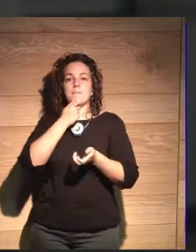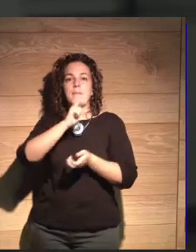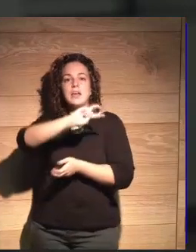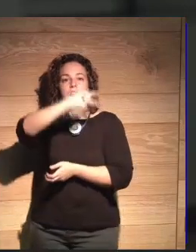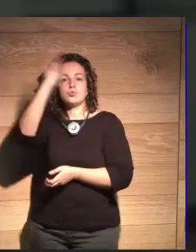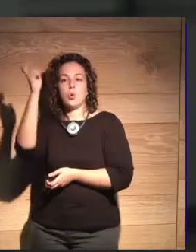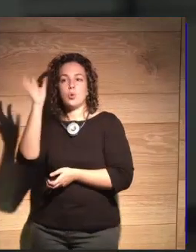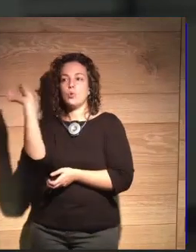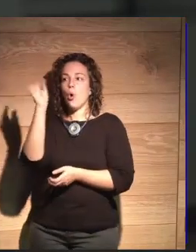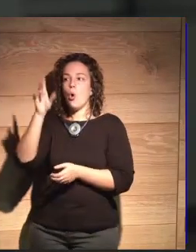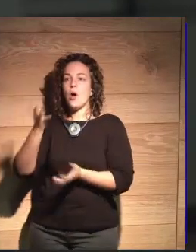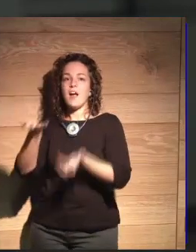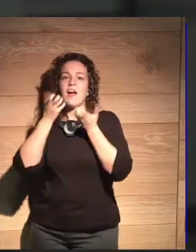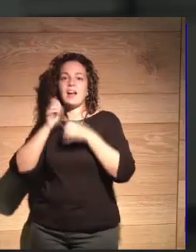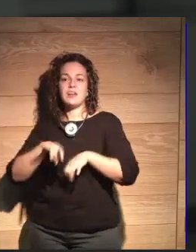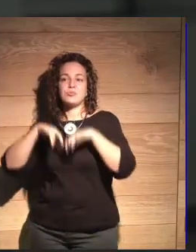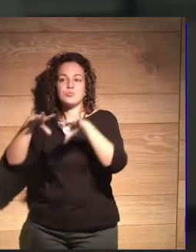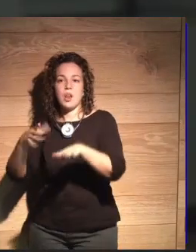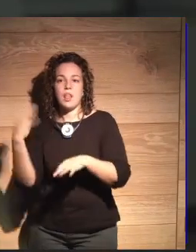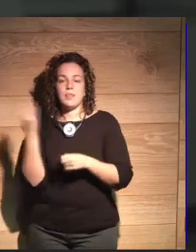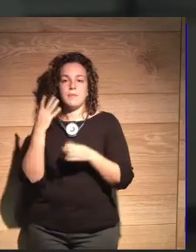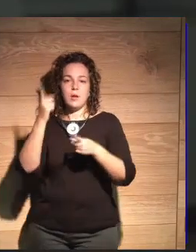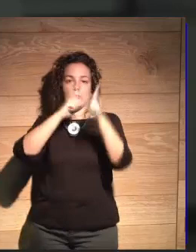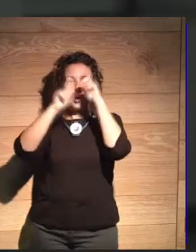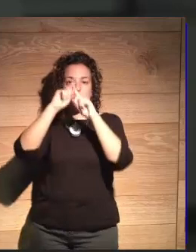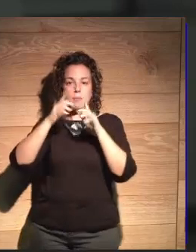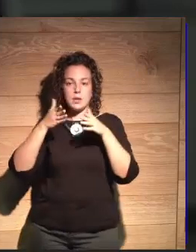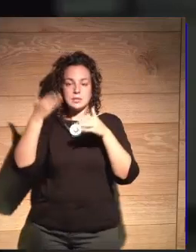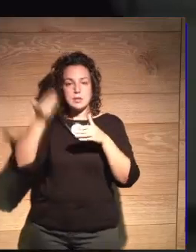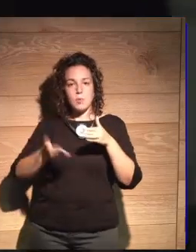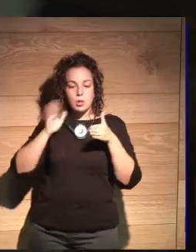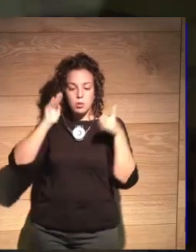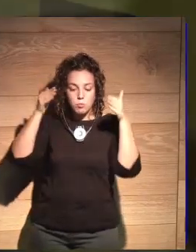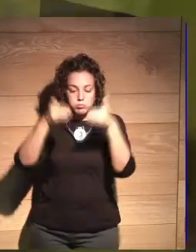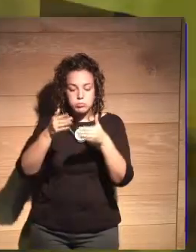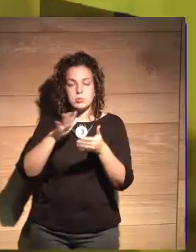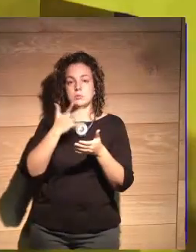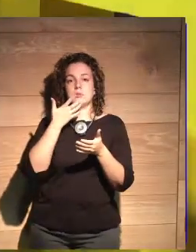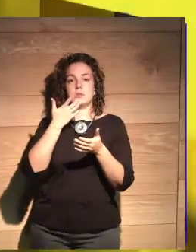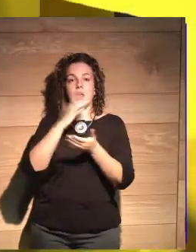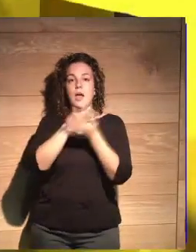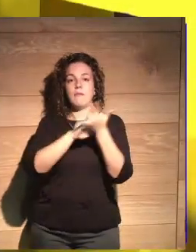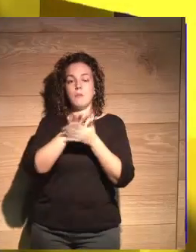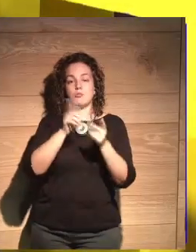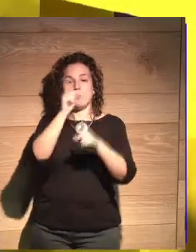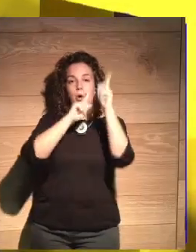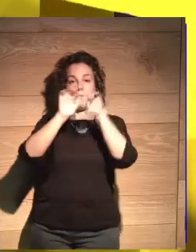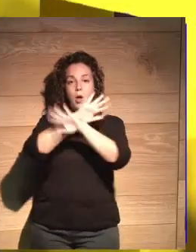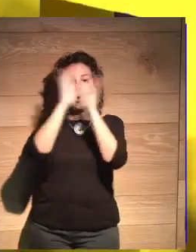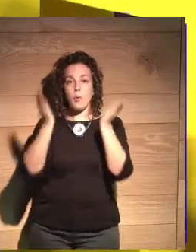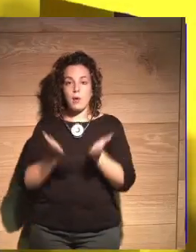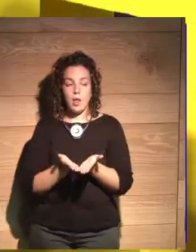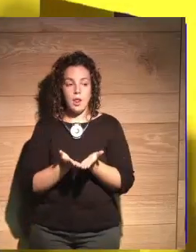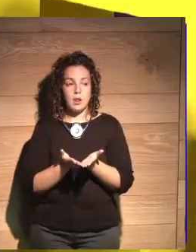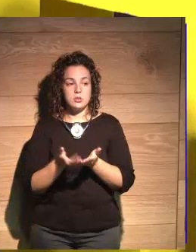world. Yeah. Talking about the global problems, do you trust